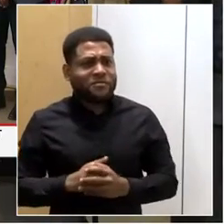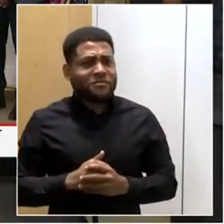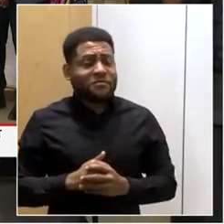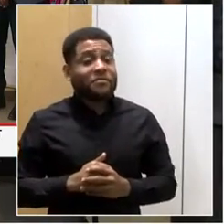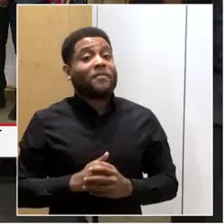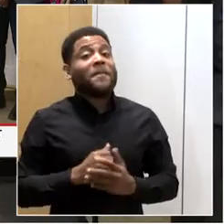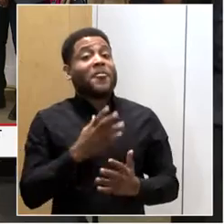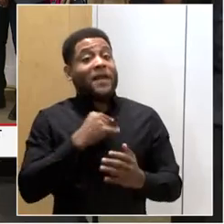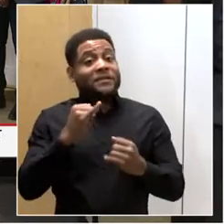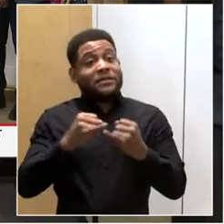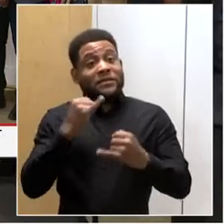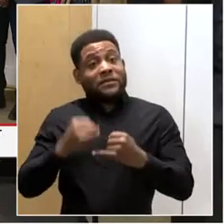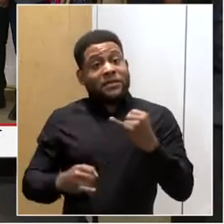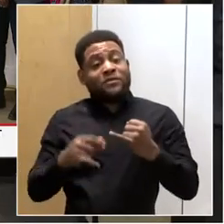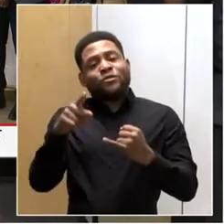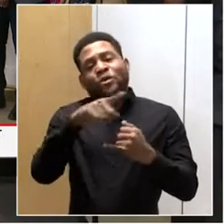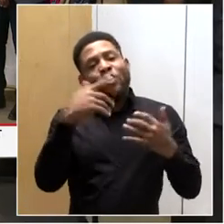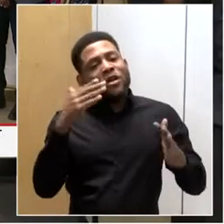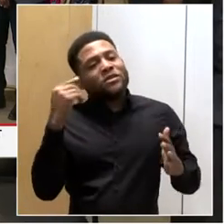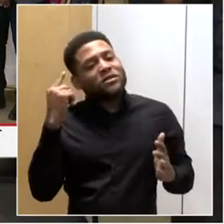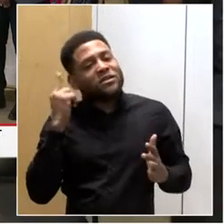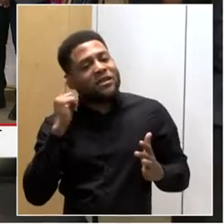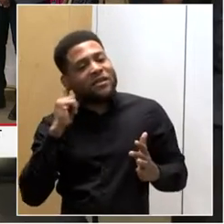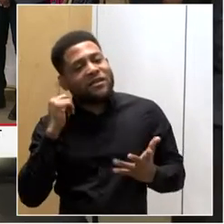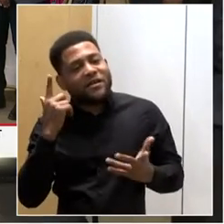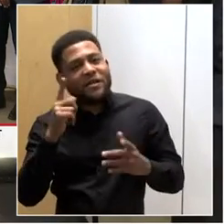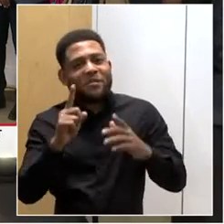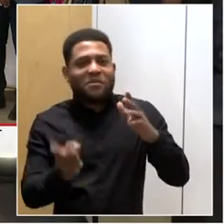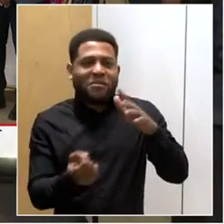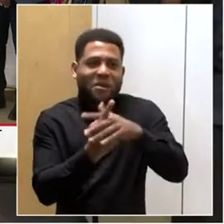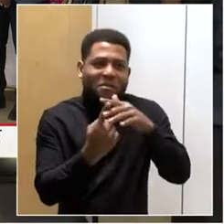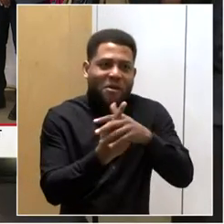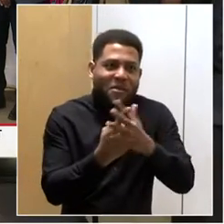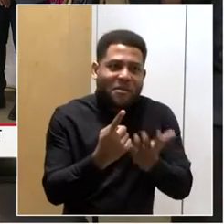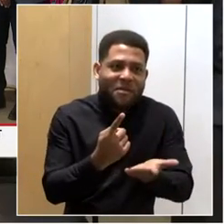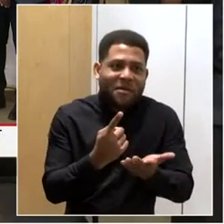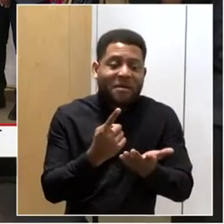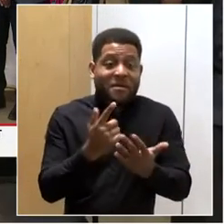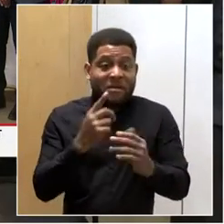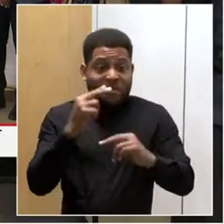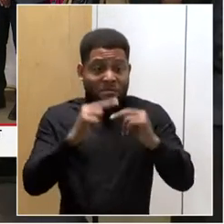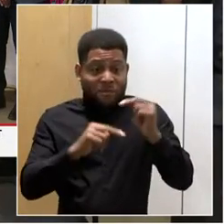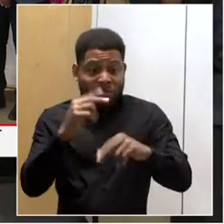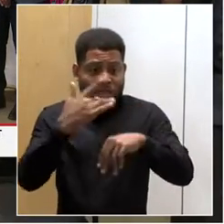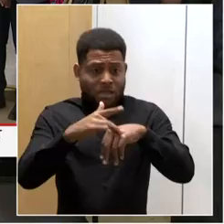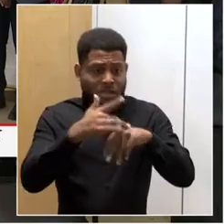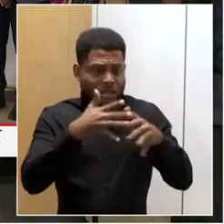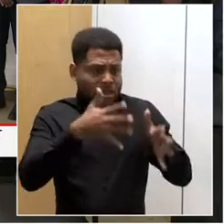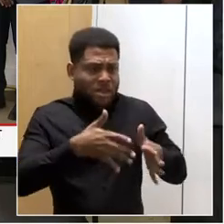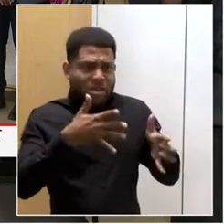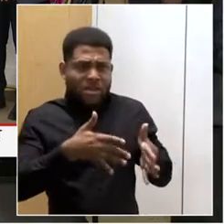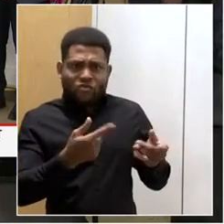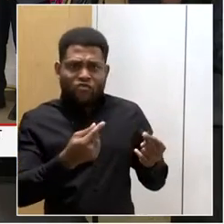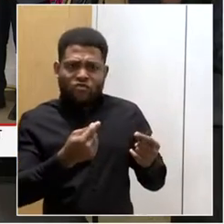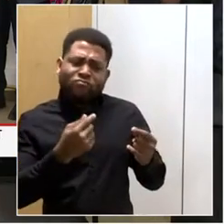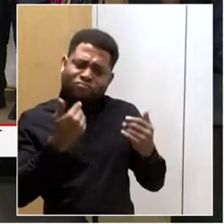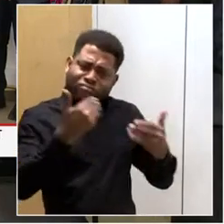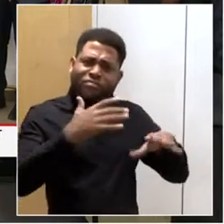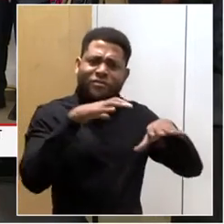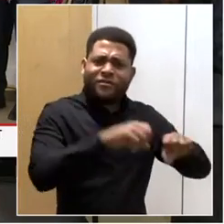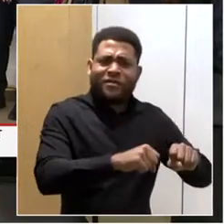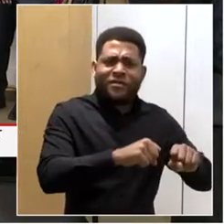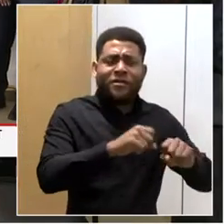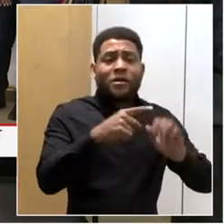here, pop-ups in areas of high vacancies on the retail level, like this block